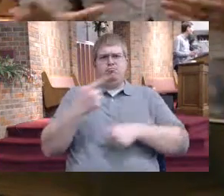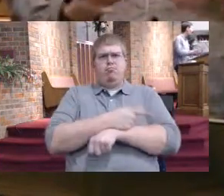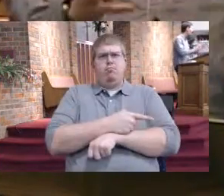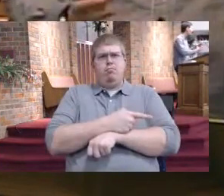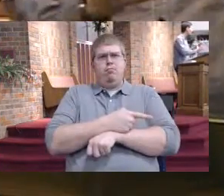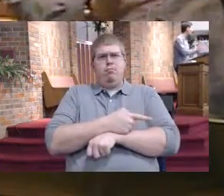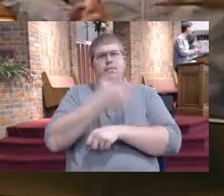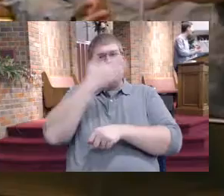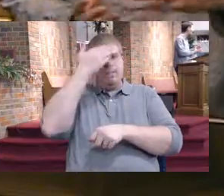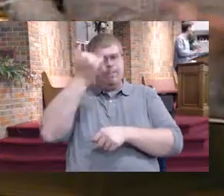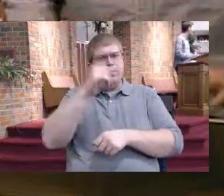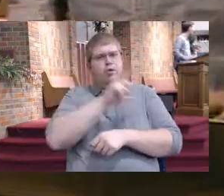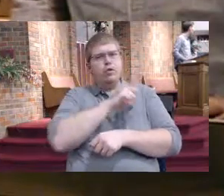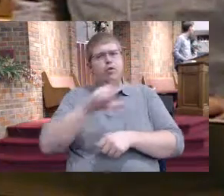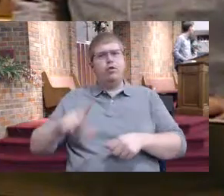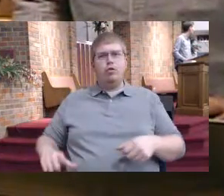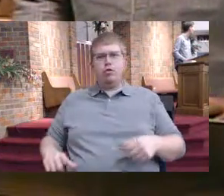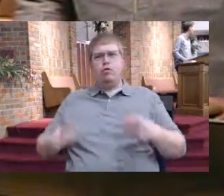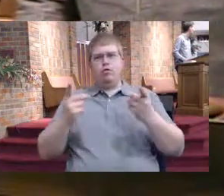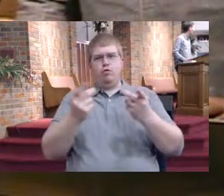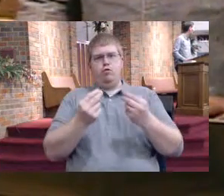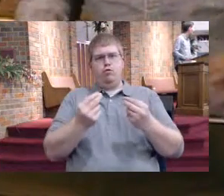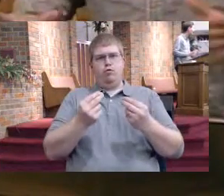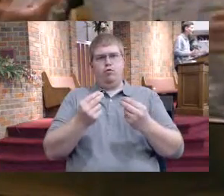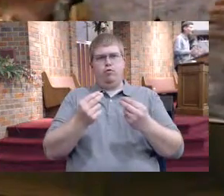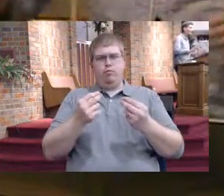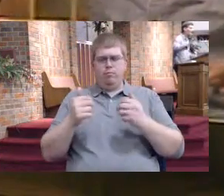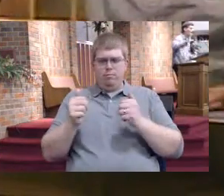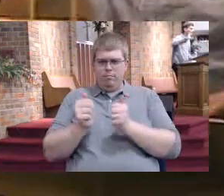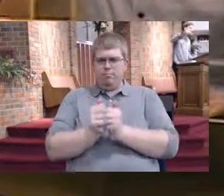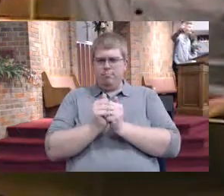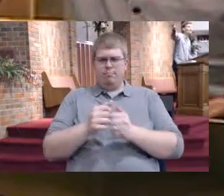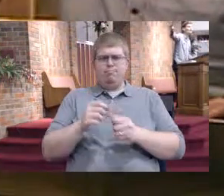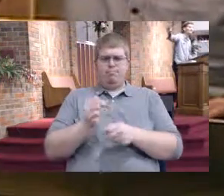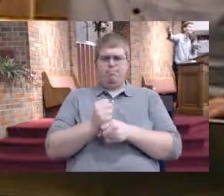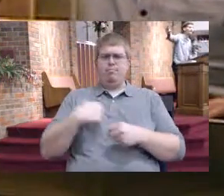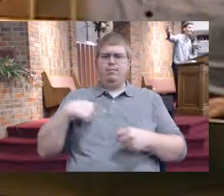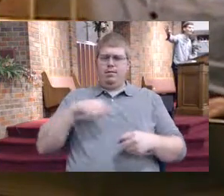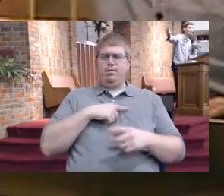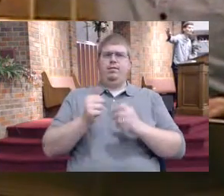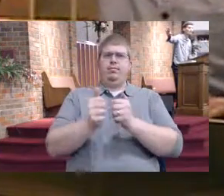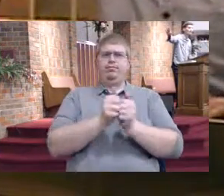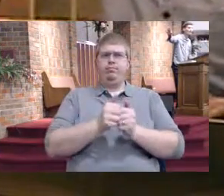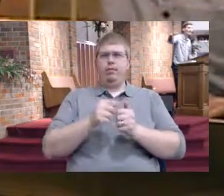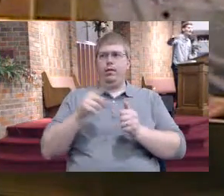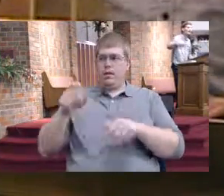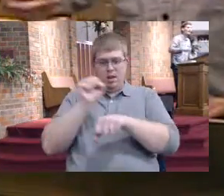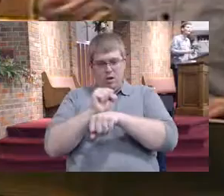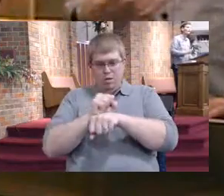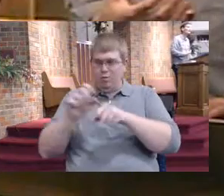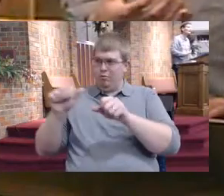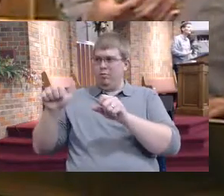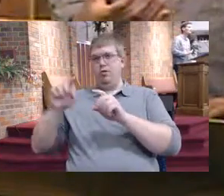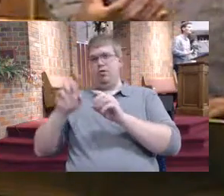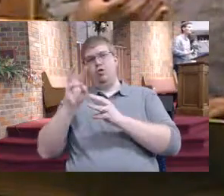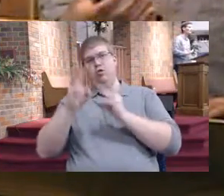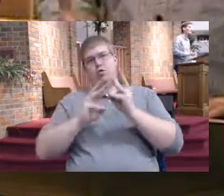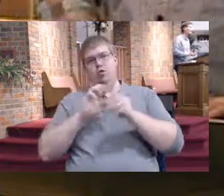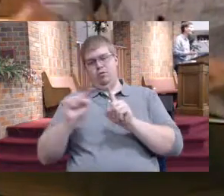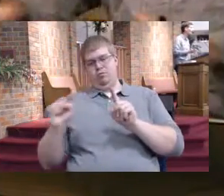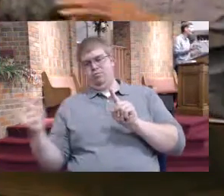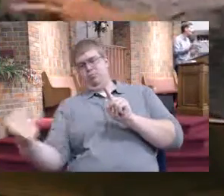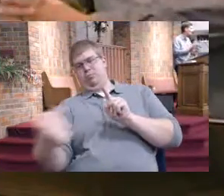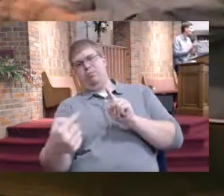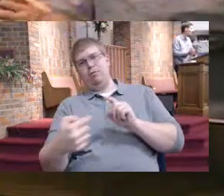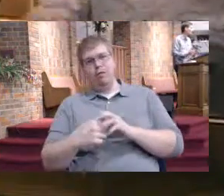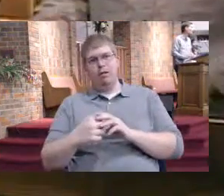the Lord has done and how he's brought us together. And he's taking a work that's happening on the other side of the world, and he's called me and my